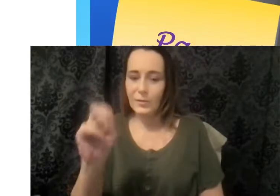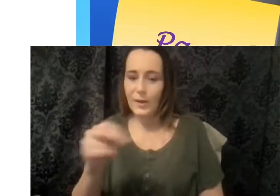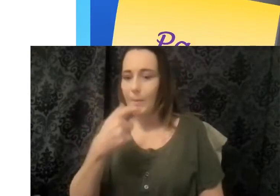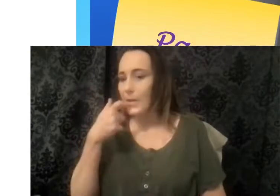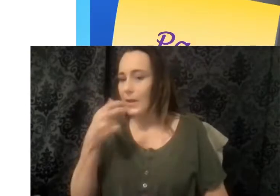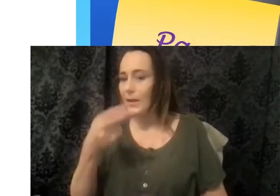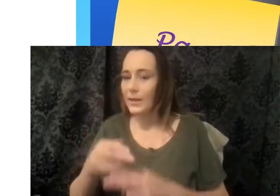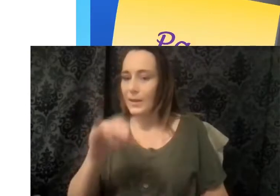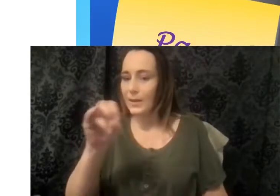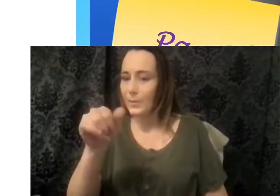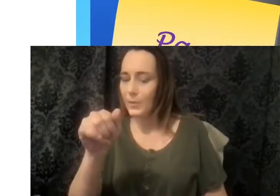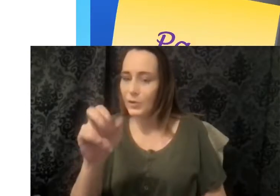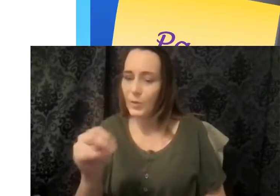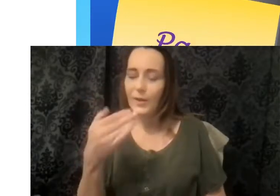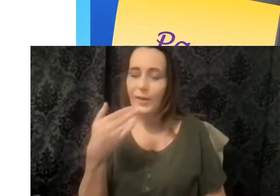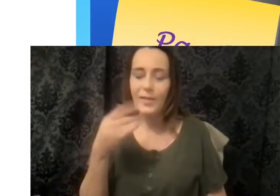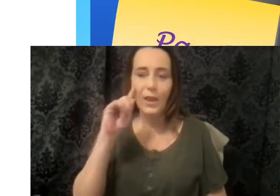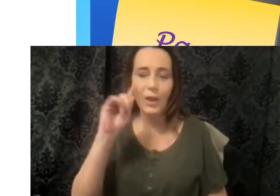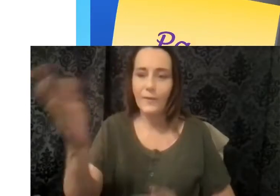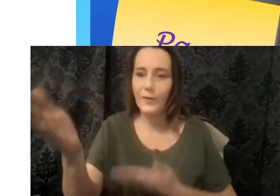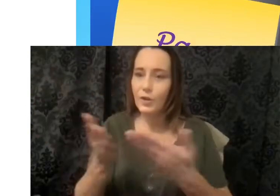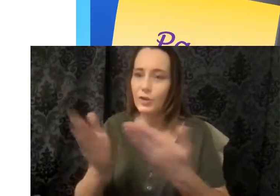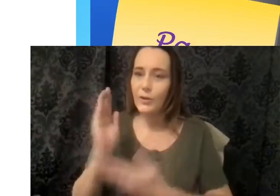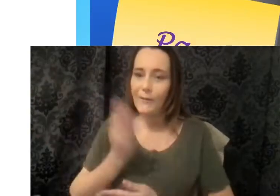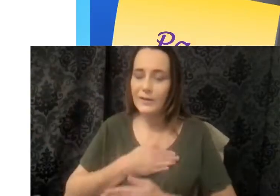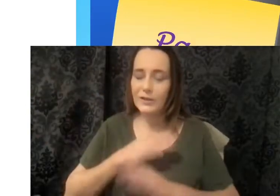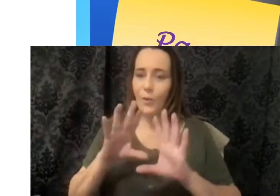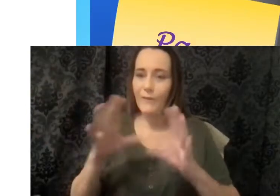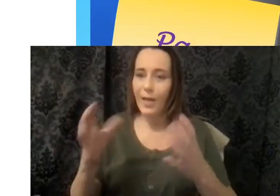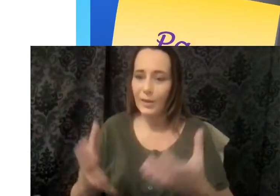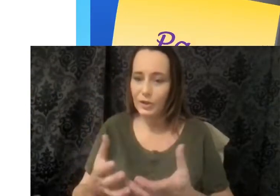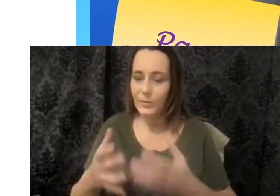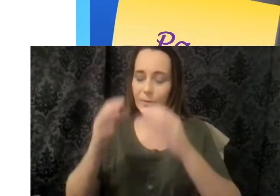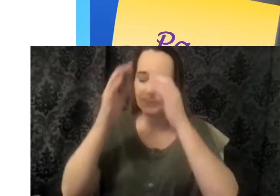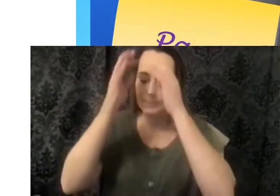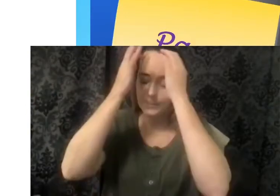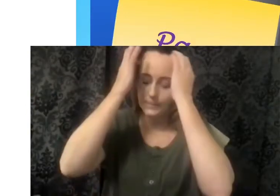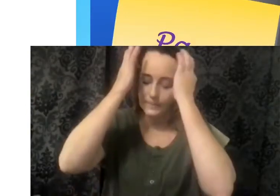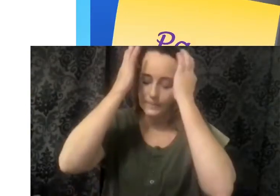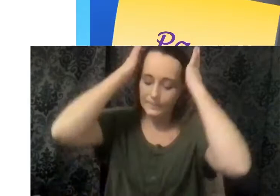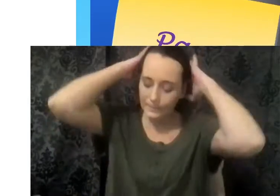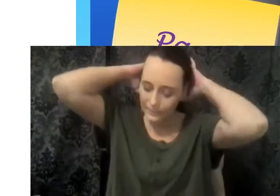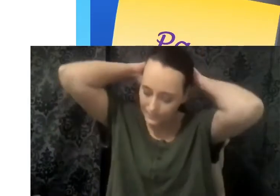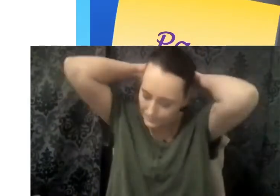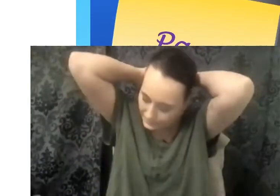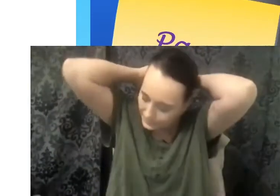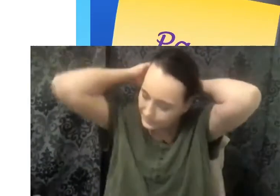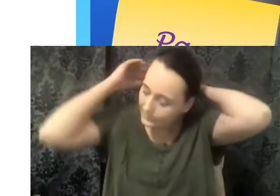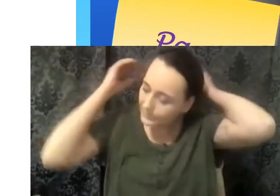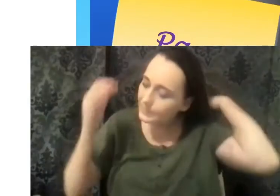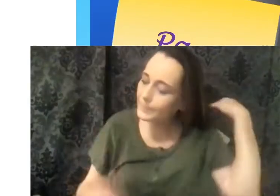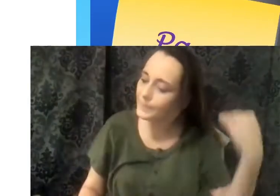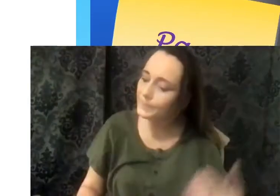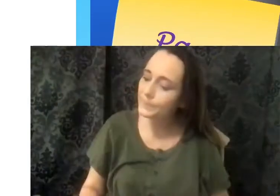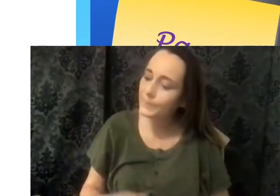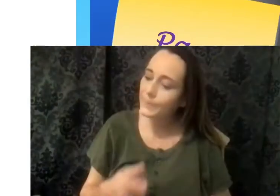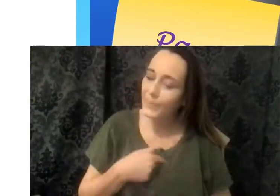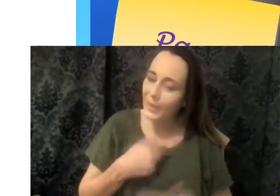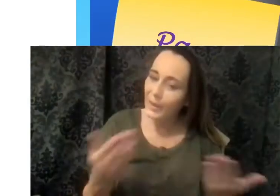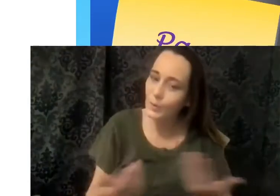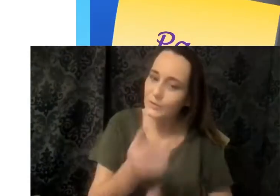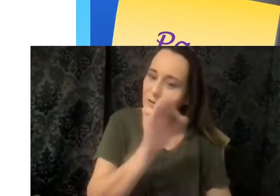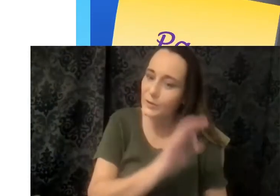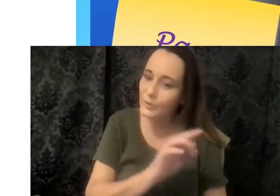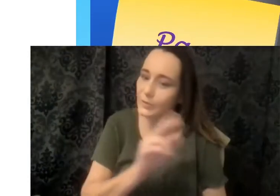Joanne, and thank you both for your service to our fellowship. I understand, because I was around in 1993 when the FIP